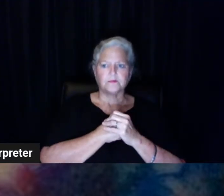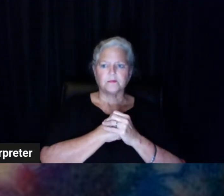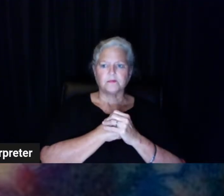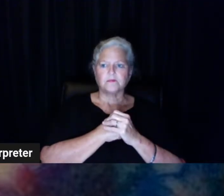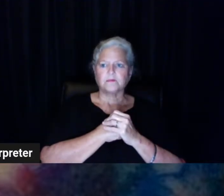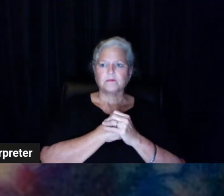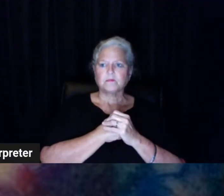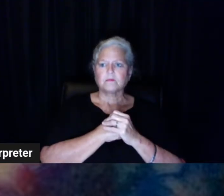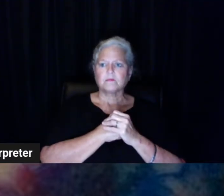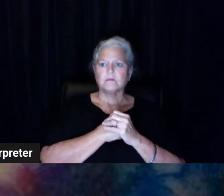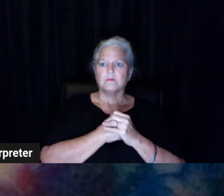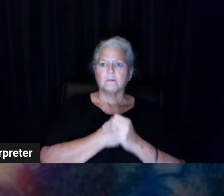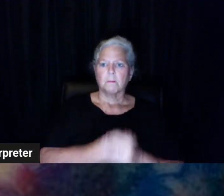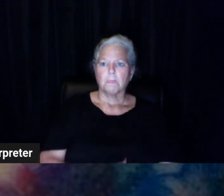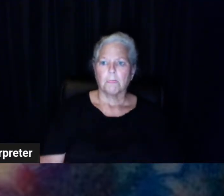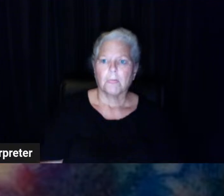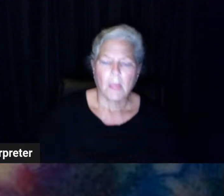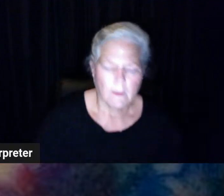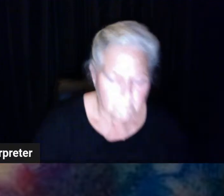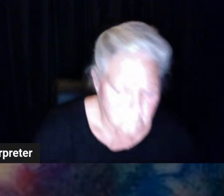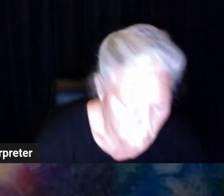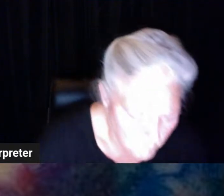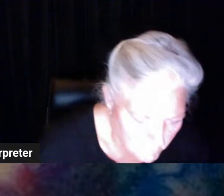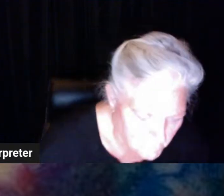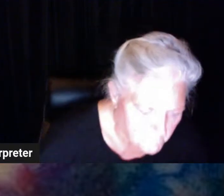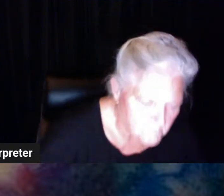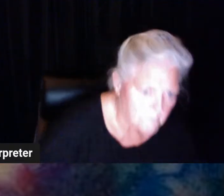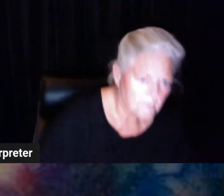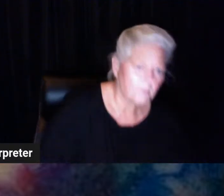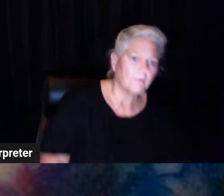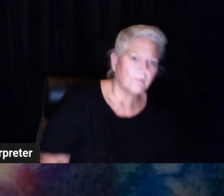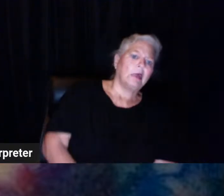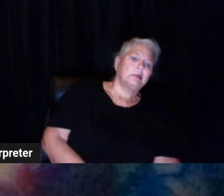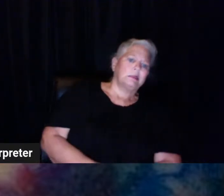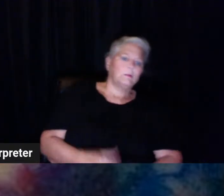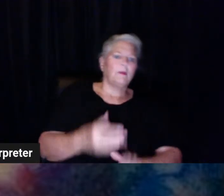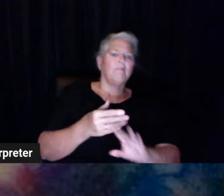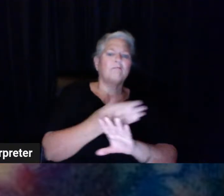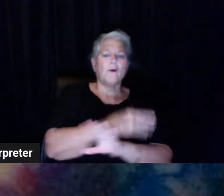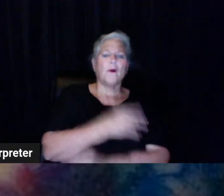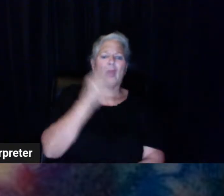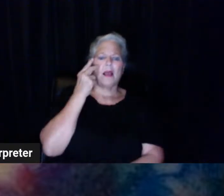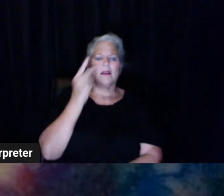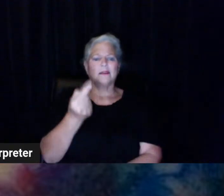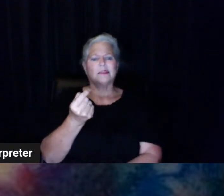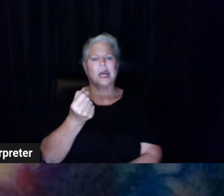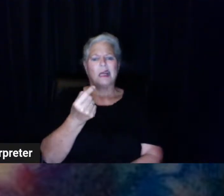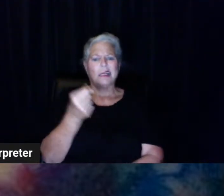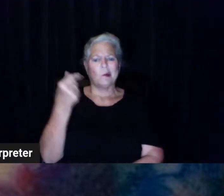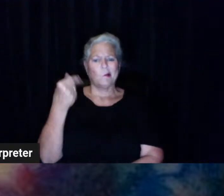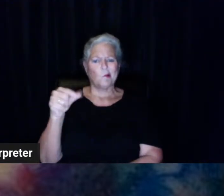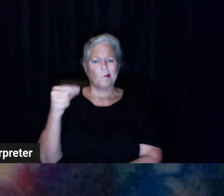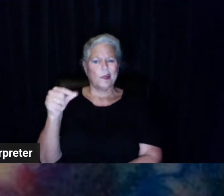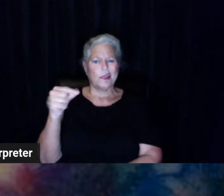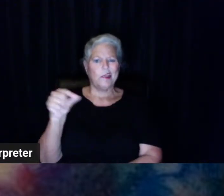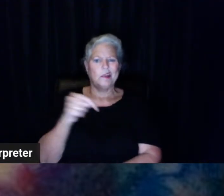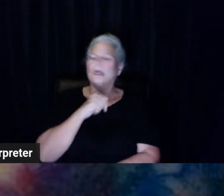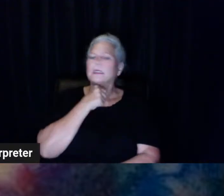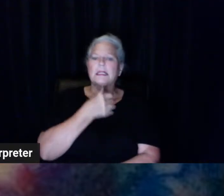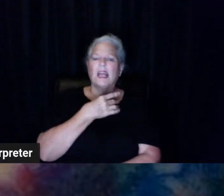Finally, it was a little off. Kind of made me look a little green. I didn't like it.